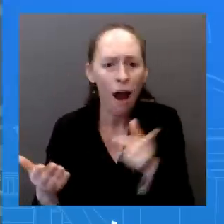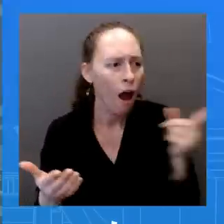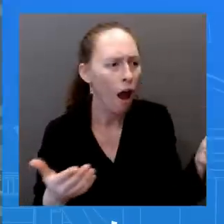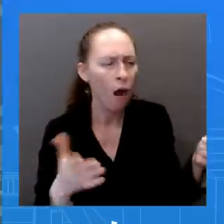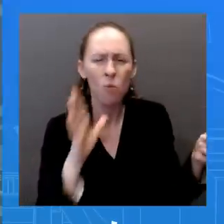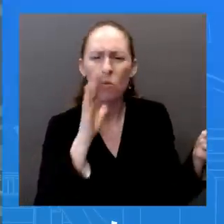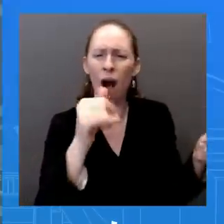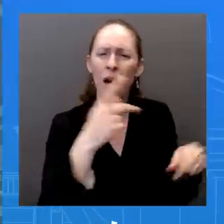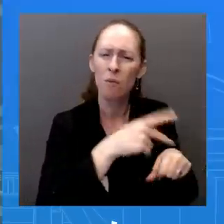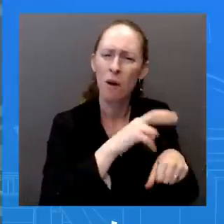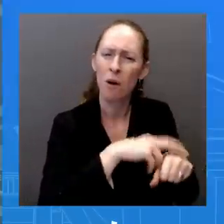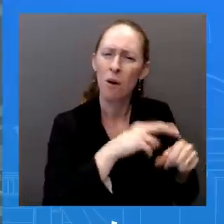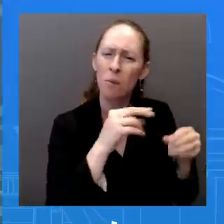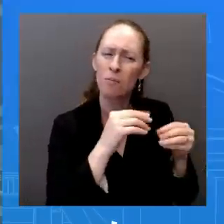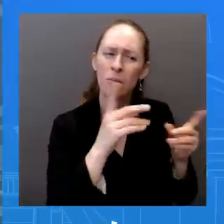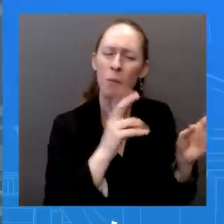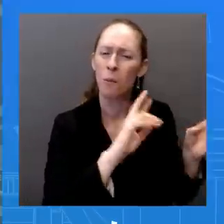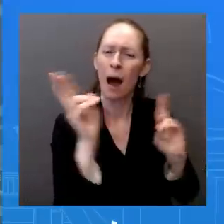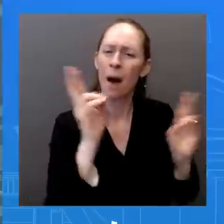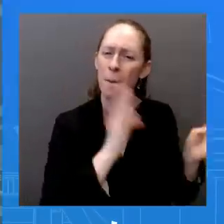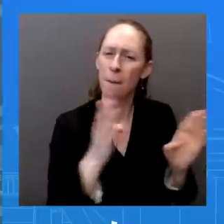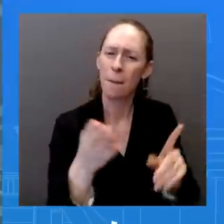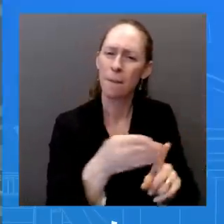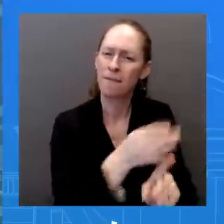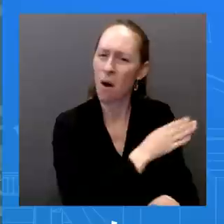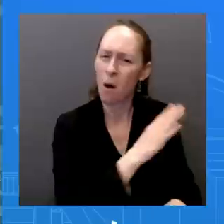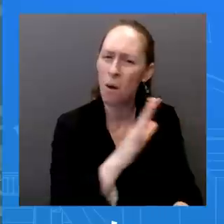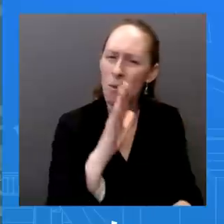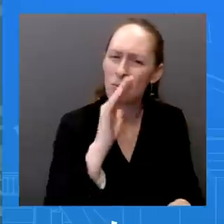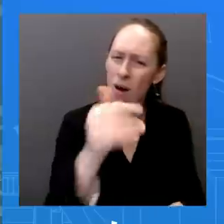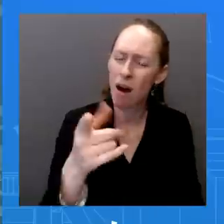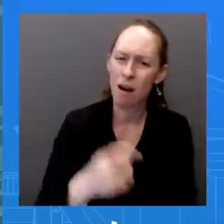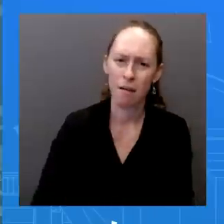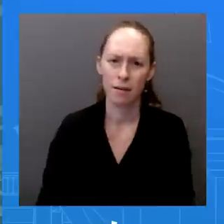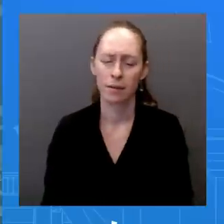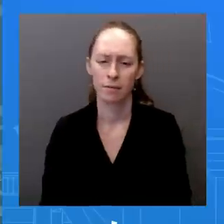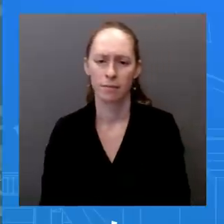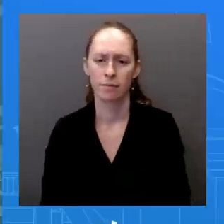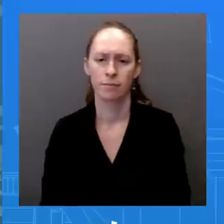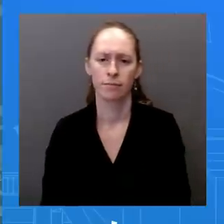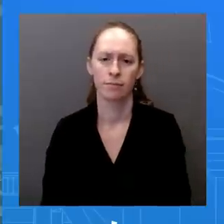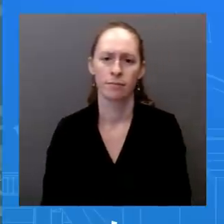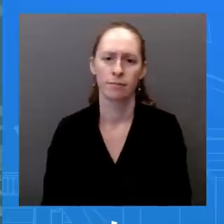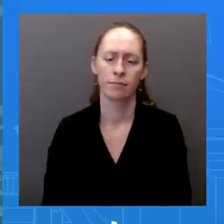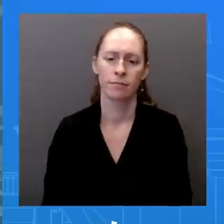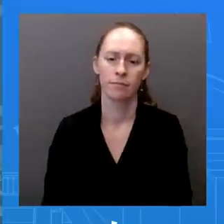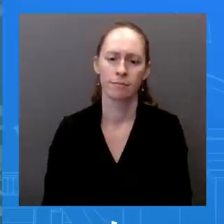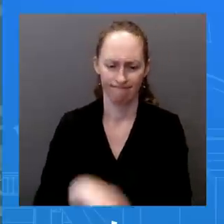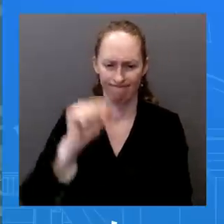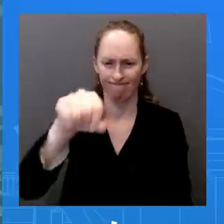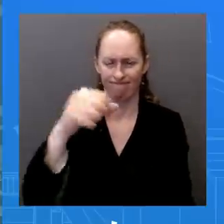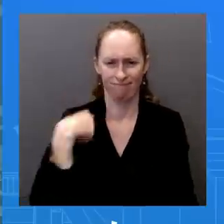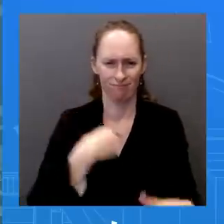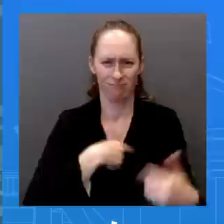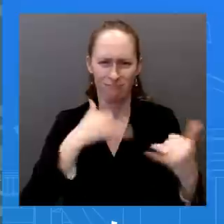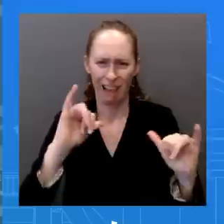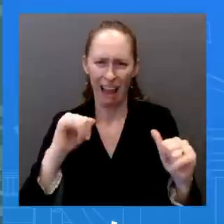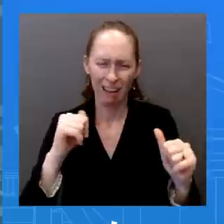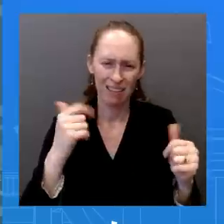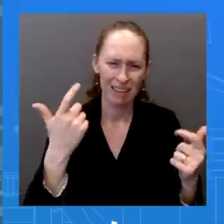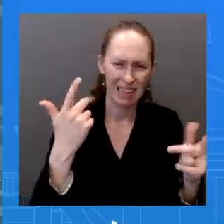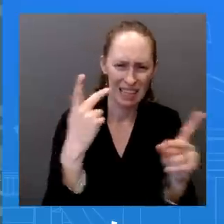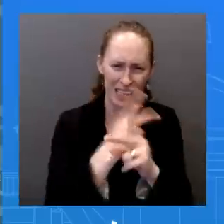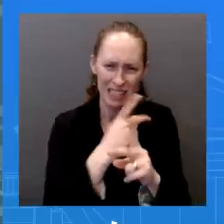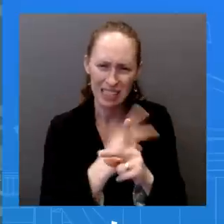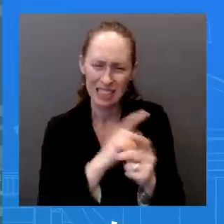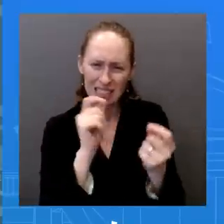have, is damage assessments are currently underway, but due to the scope and magnitude of the outage, full power restoration will take at least